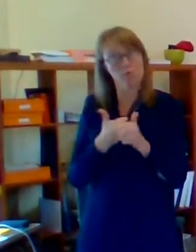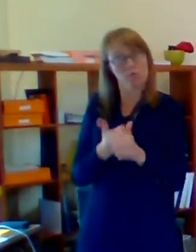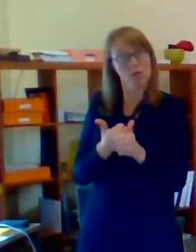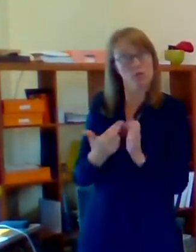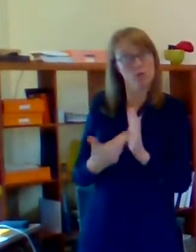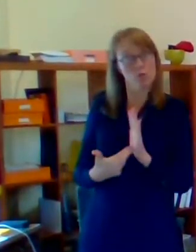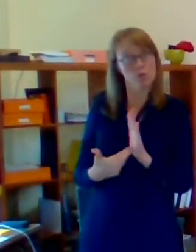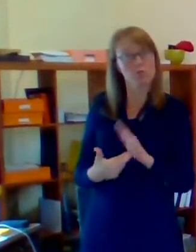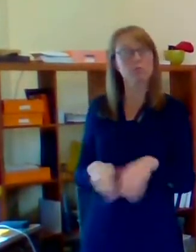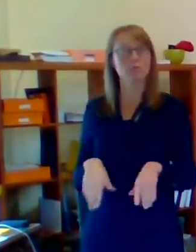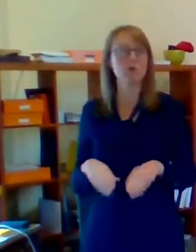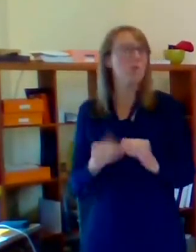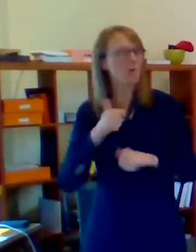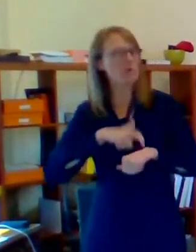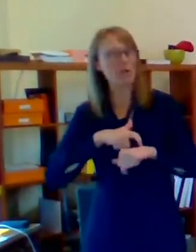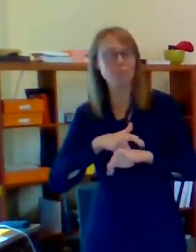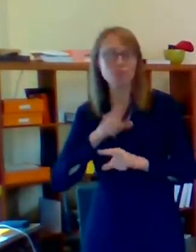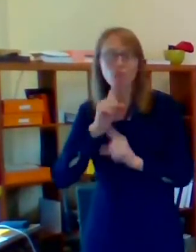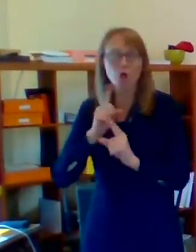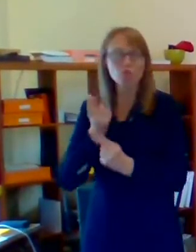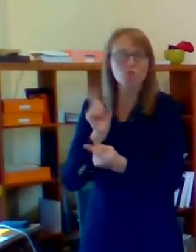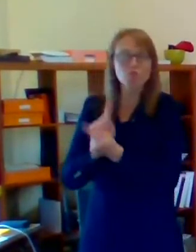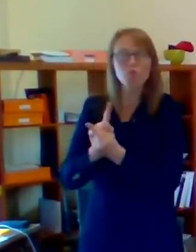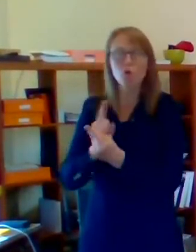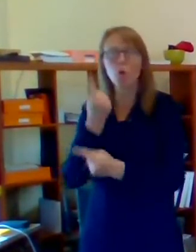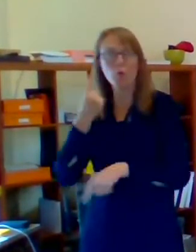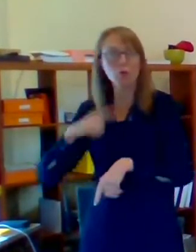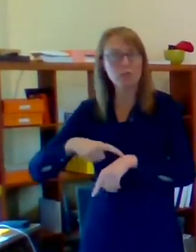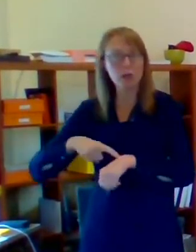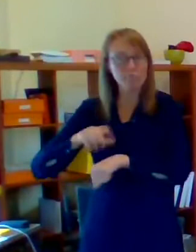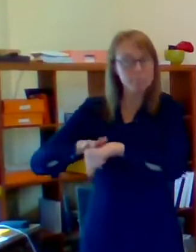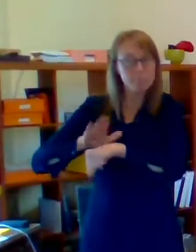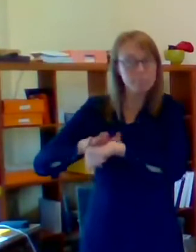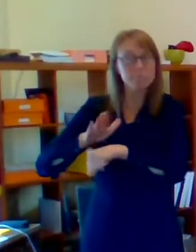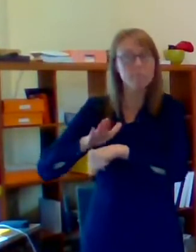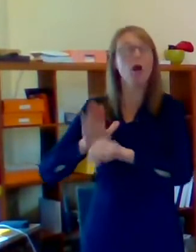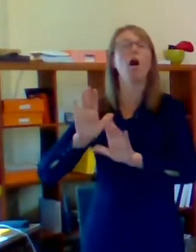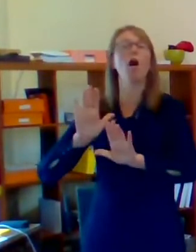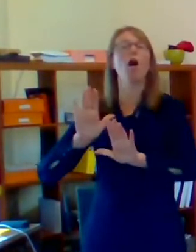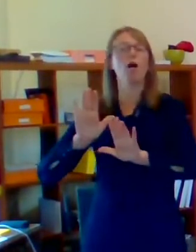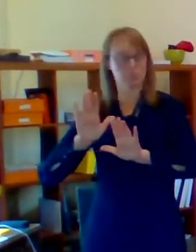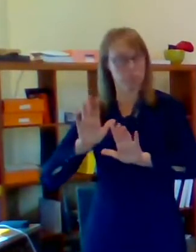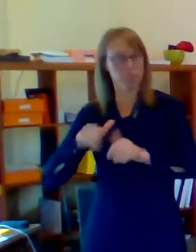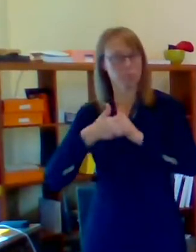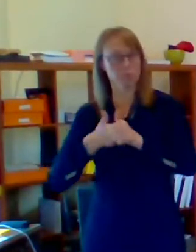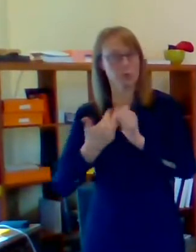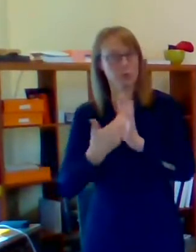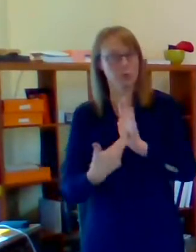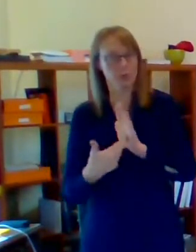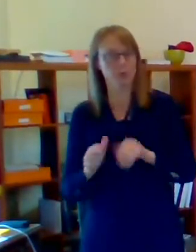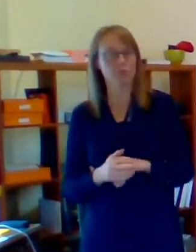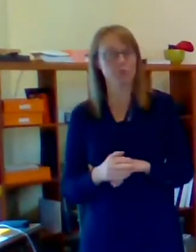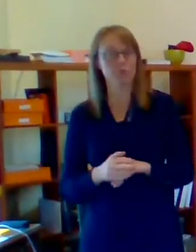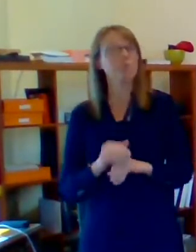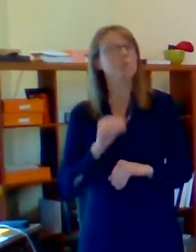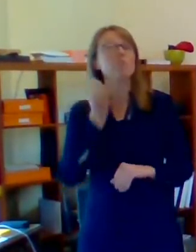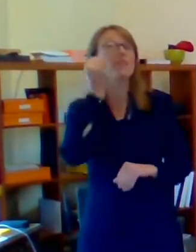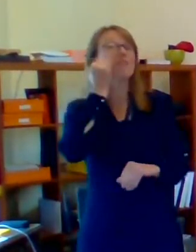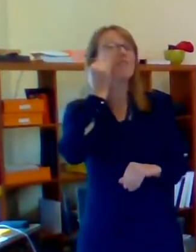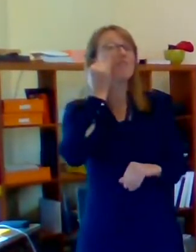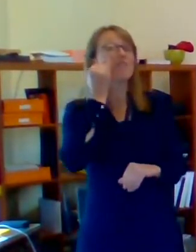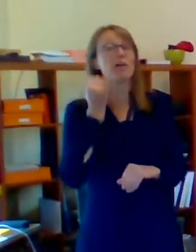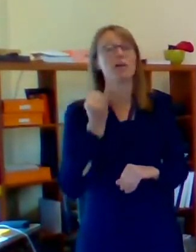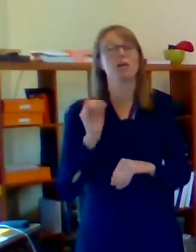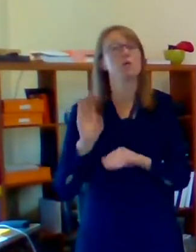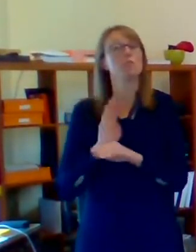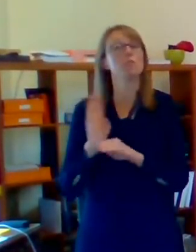into compliance. If you have a business that is just consistently and persistently not following